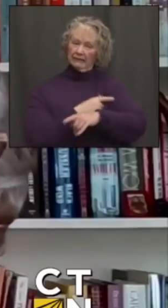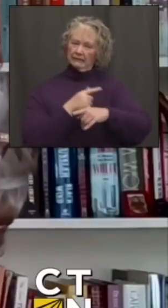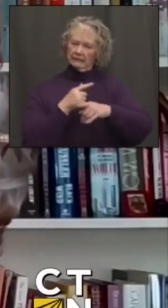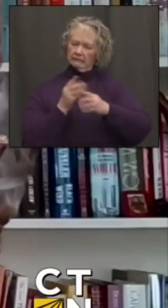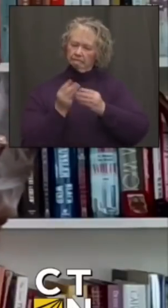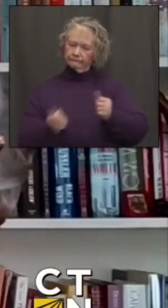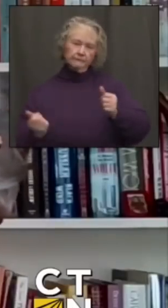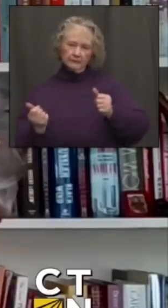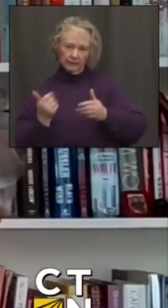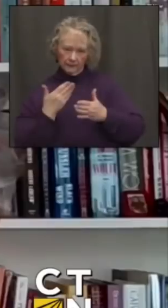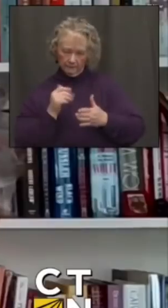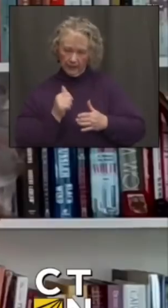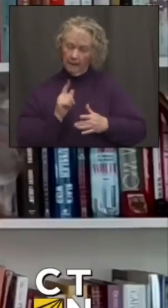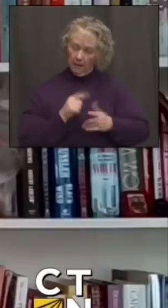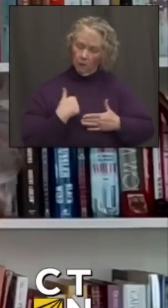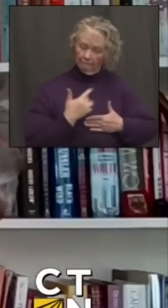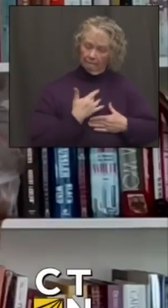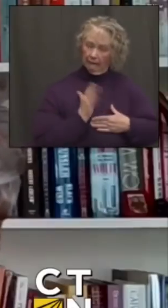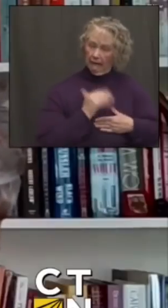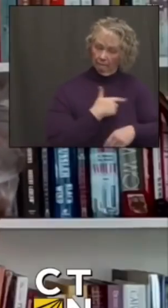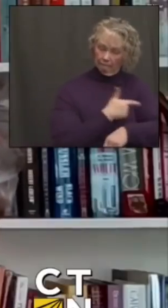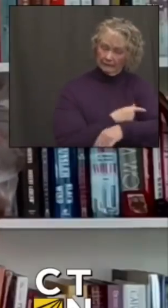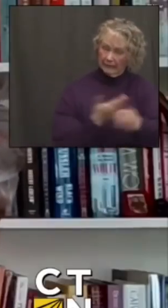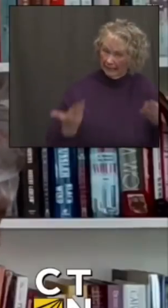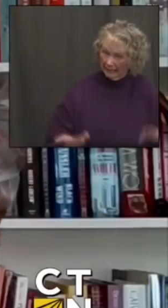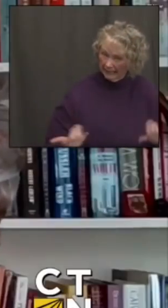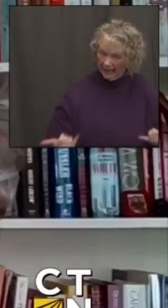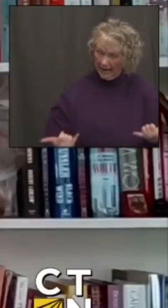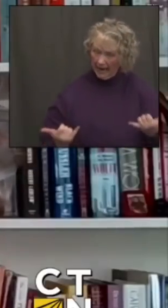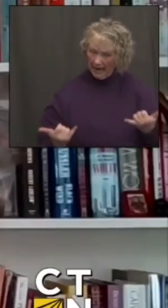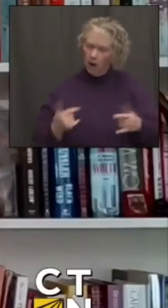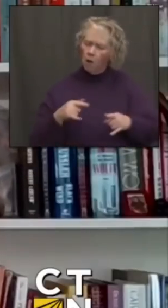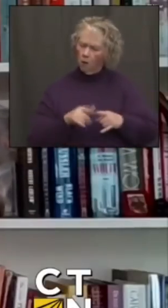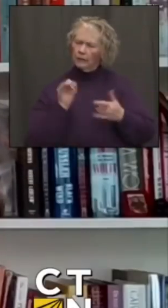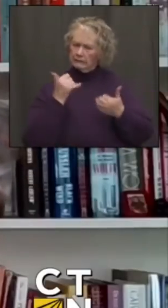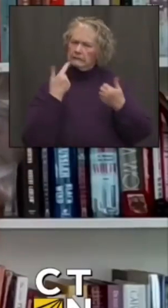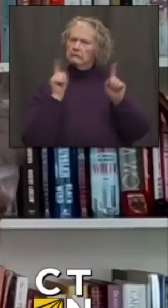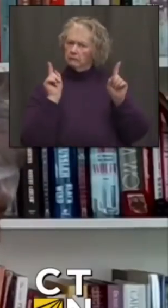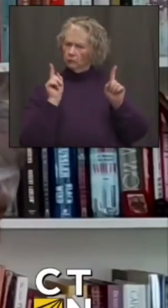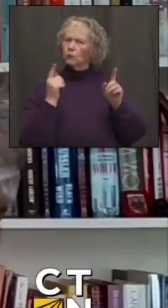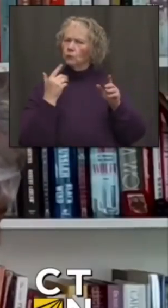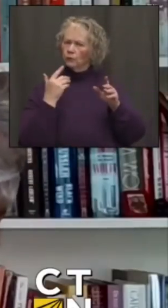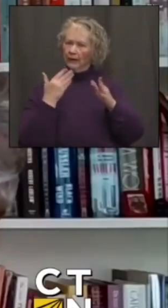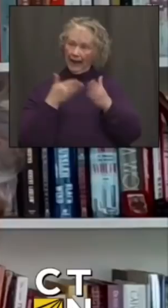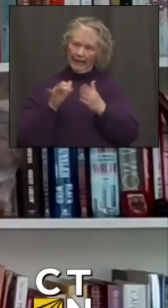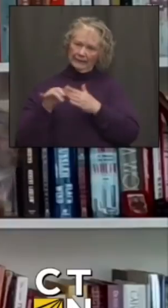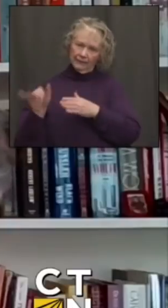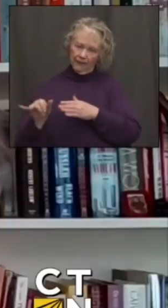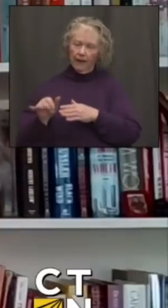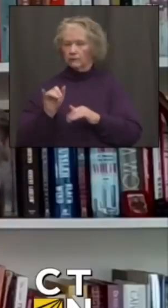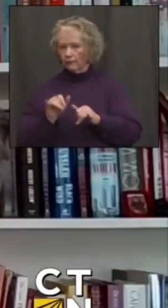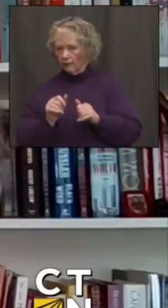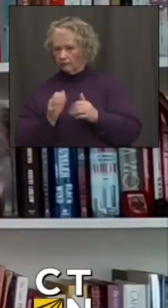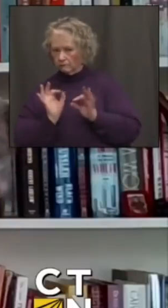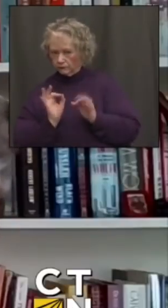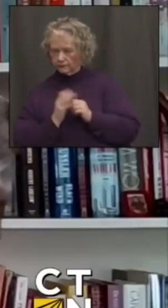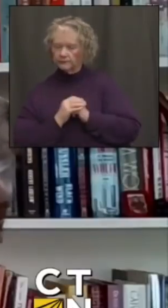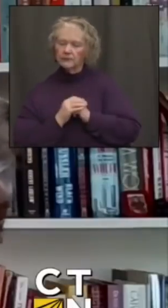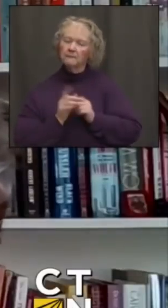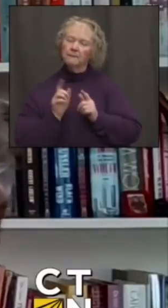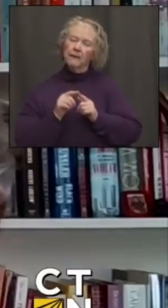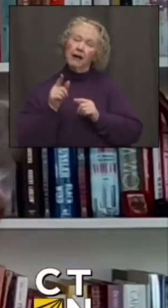avoid some of the effects of some vaccine products. But we